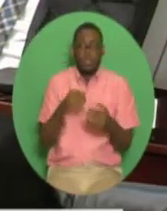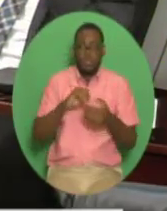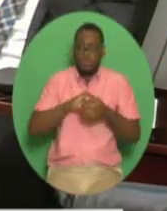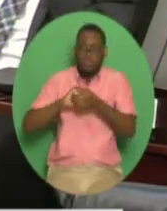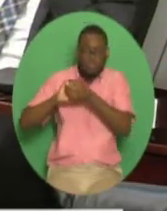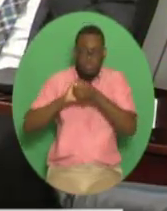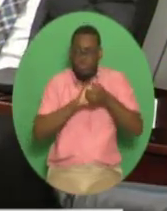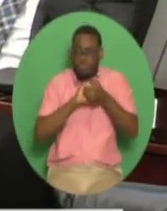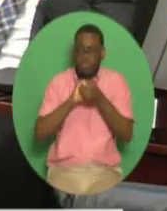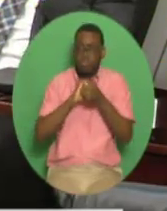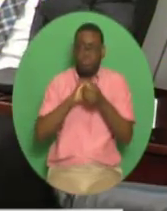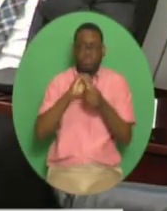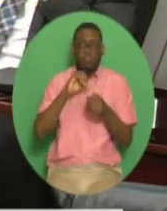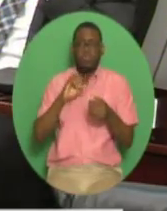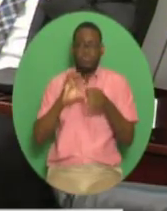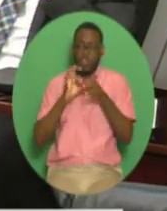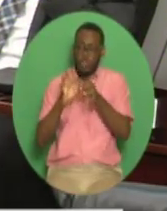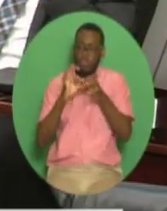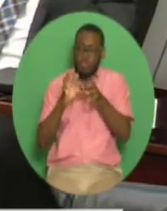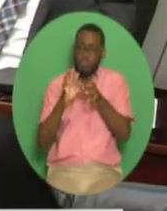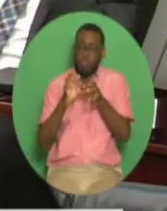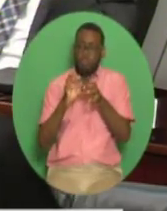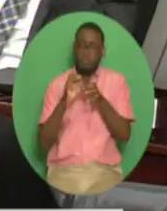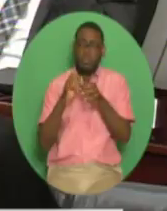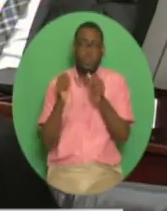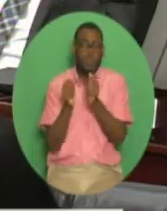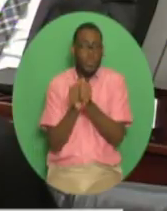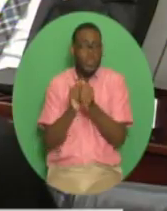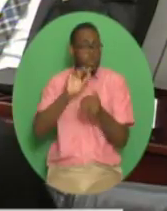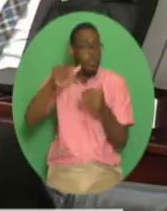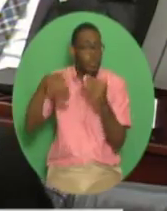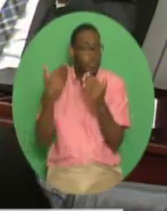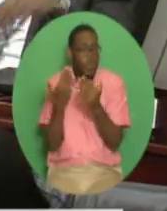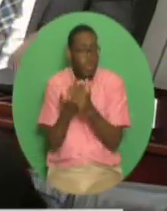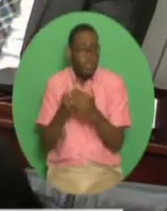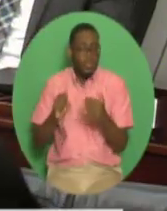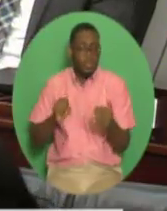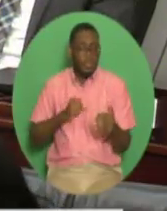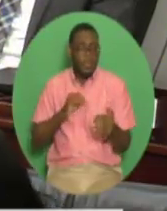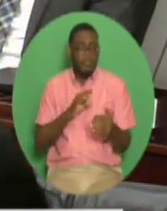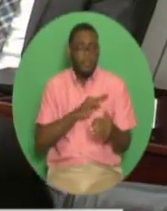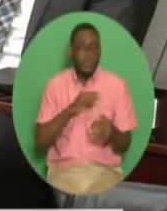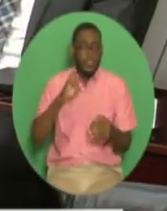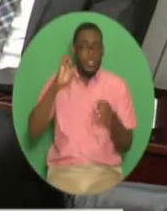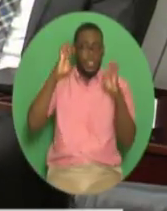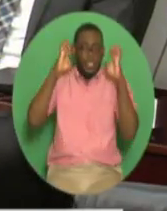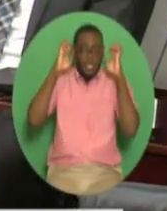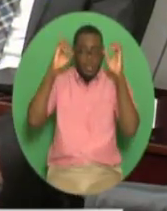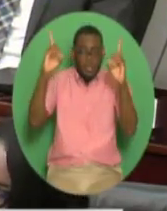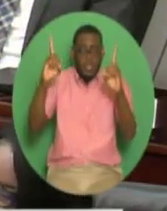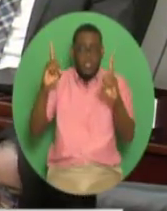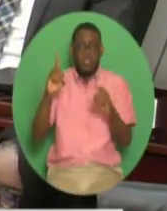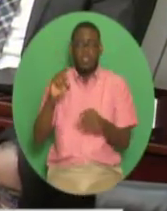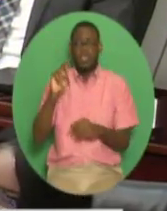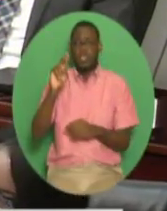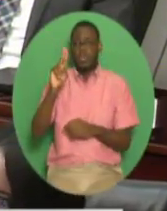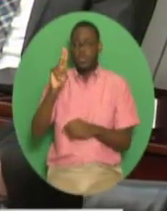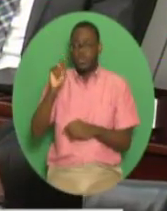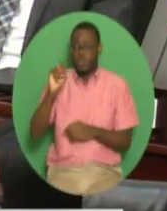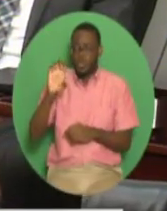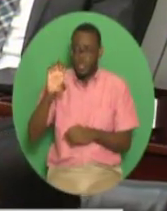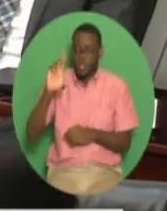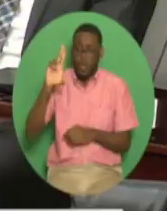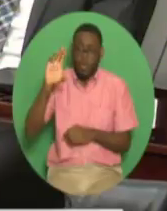relationship among members of all staffs. It has given us the